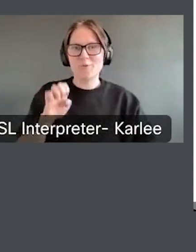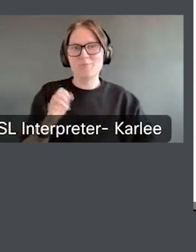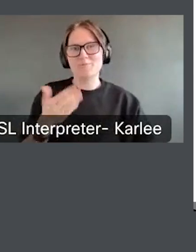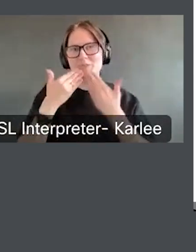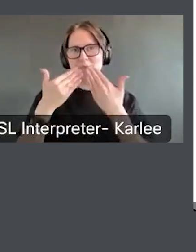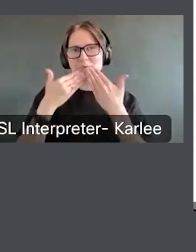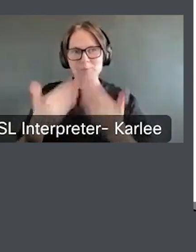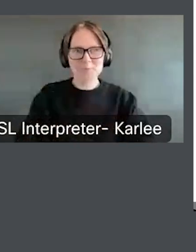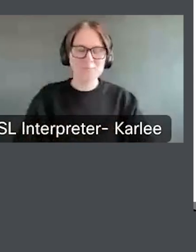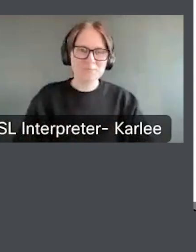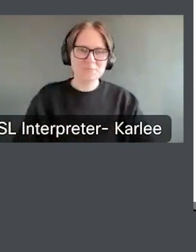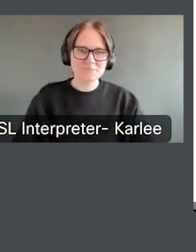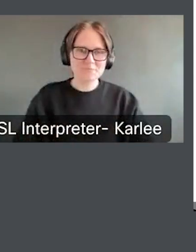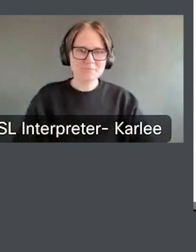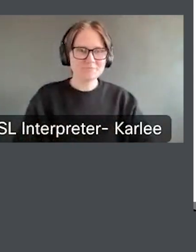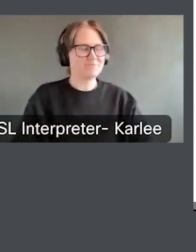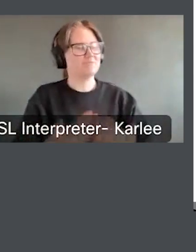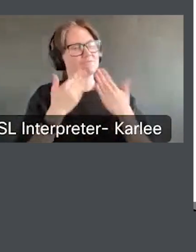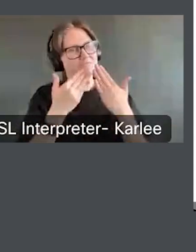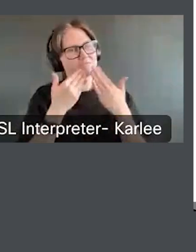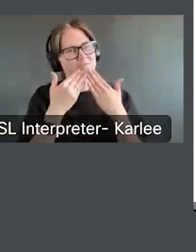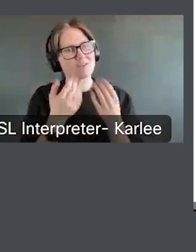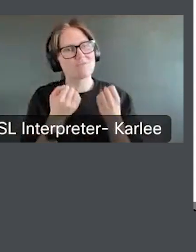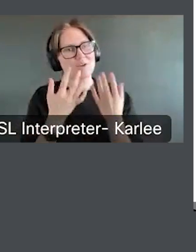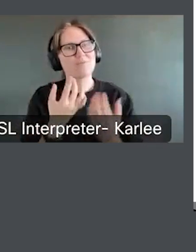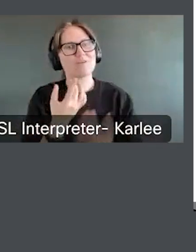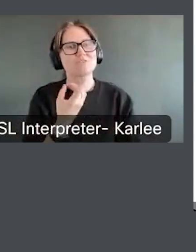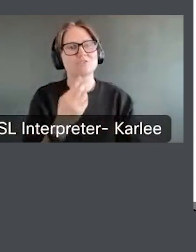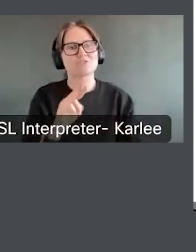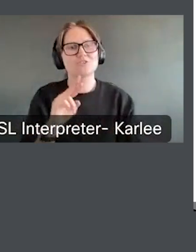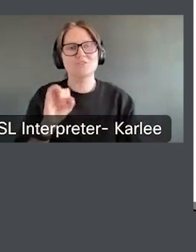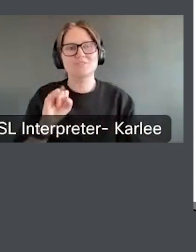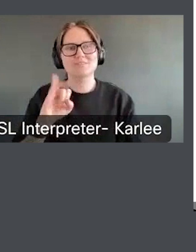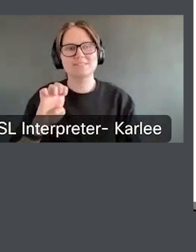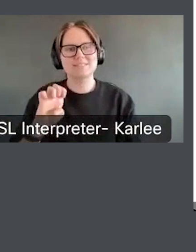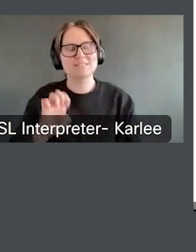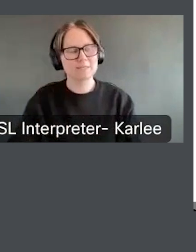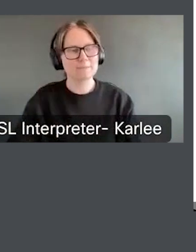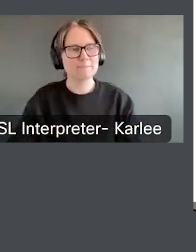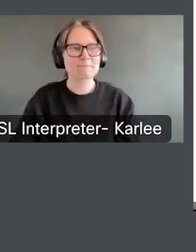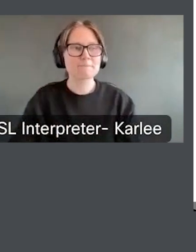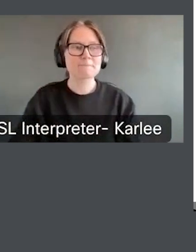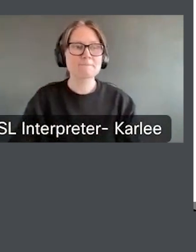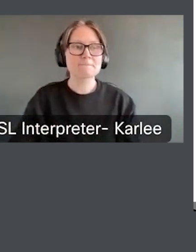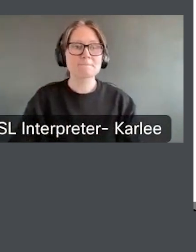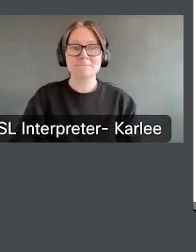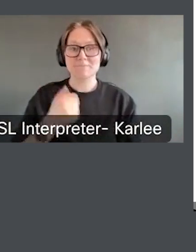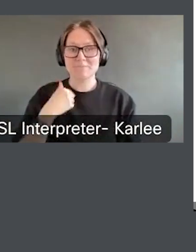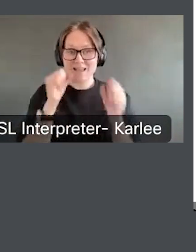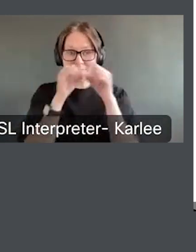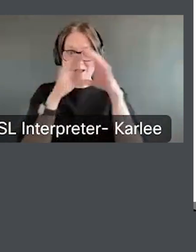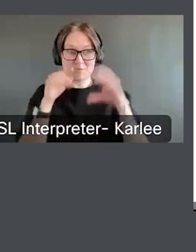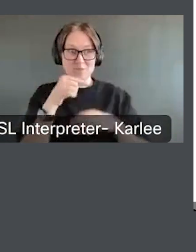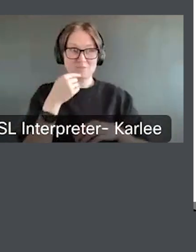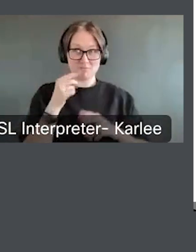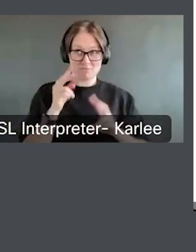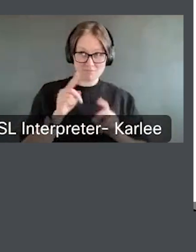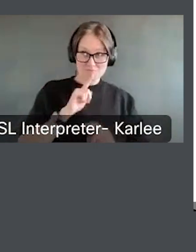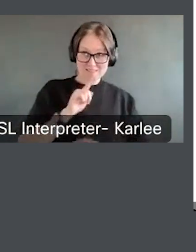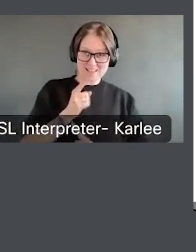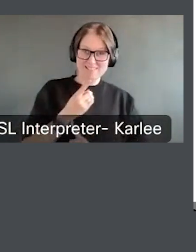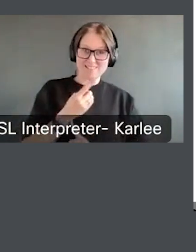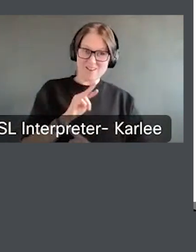Thank you very much, Dr. C. I imagine when you said, was it really the Dr. Tharpe, you were surprised that I was